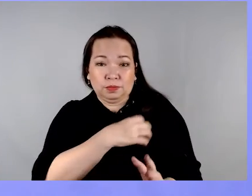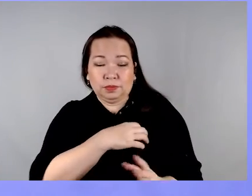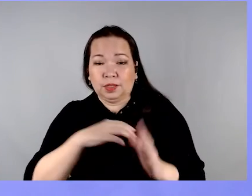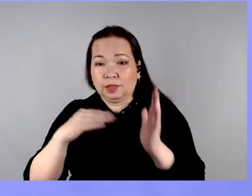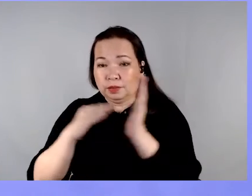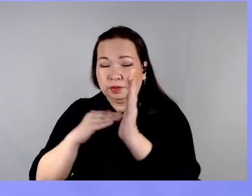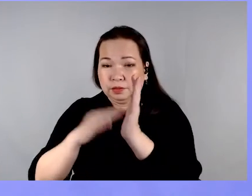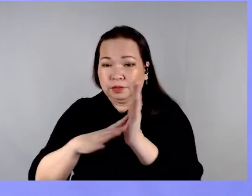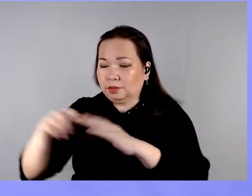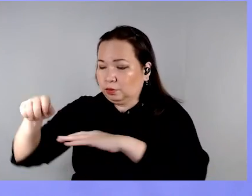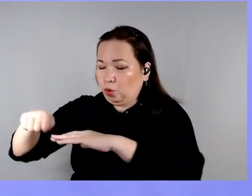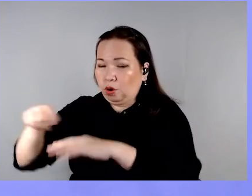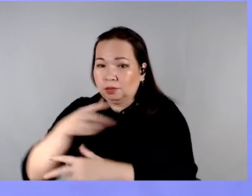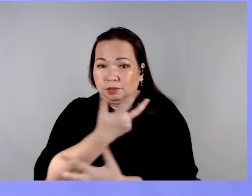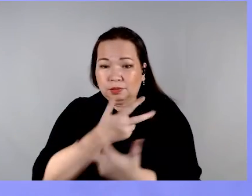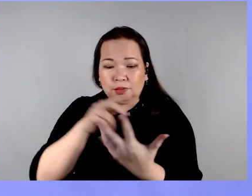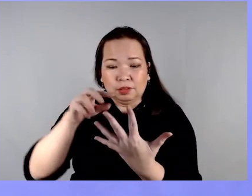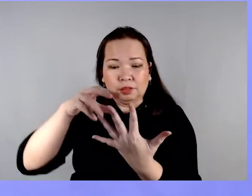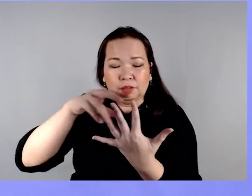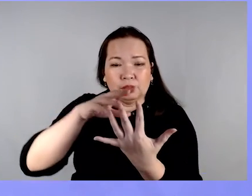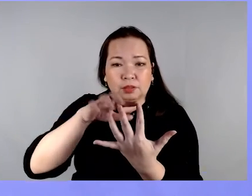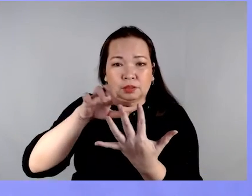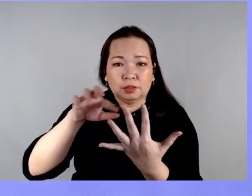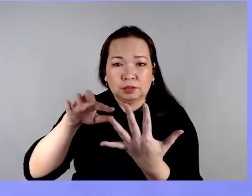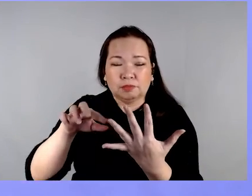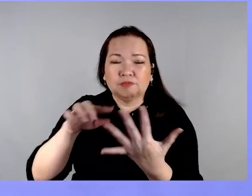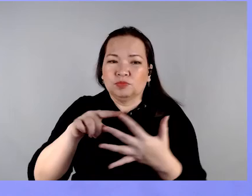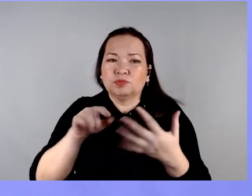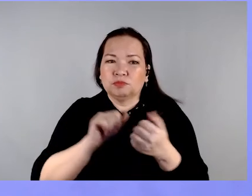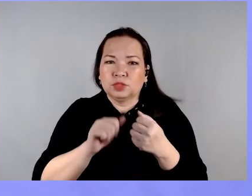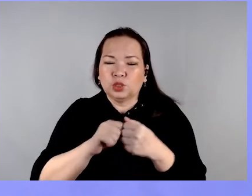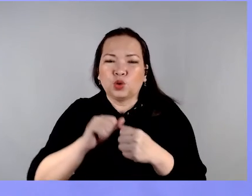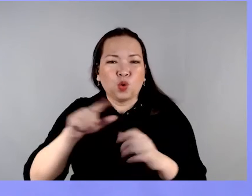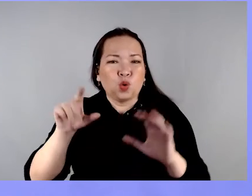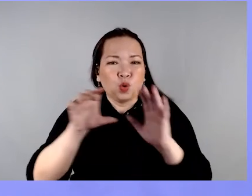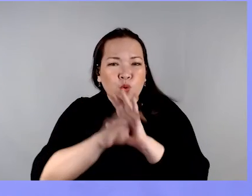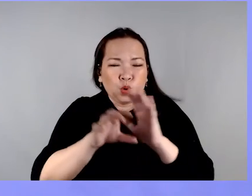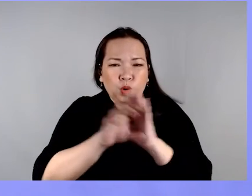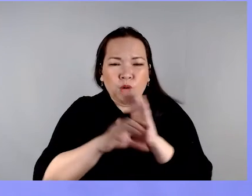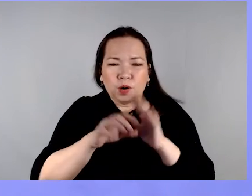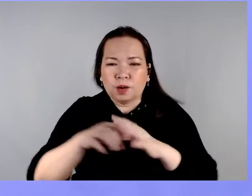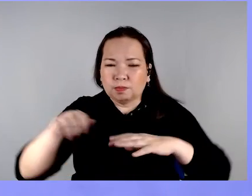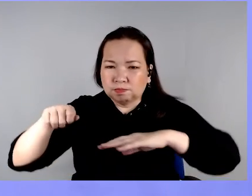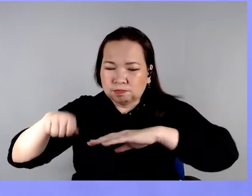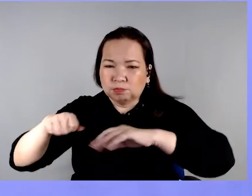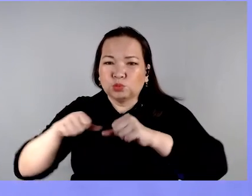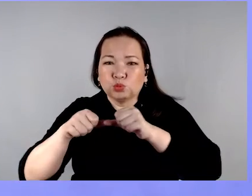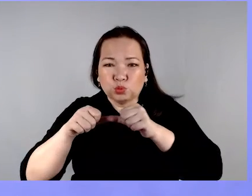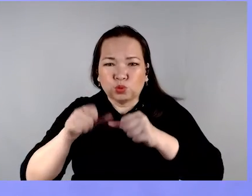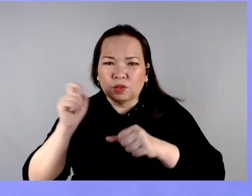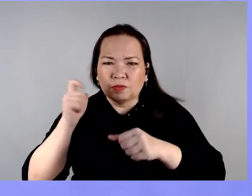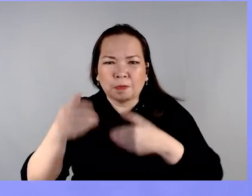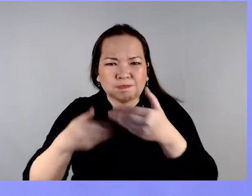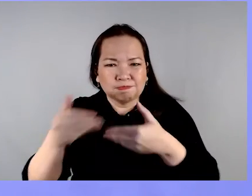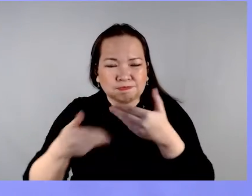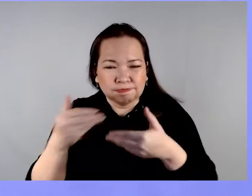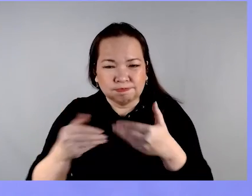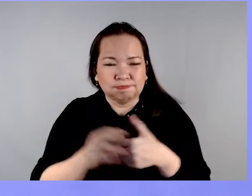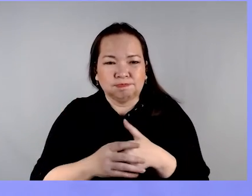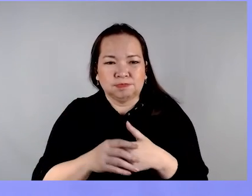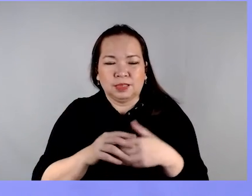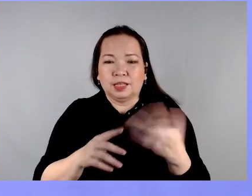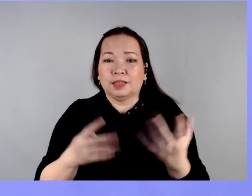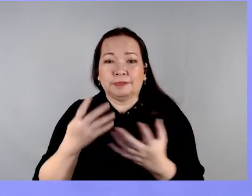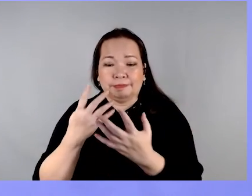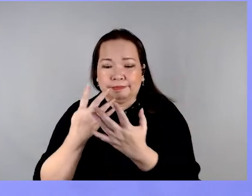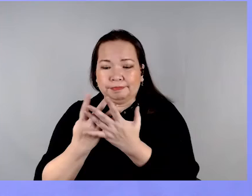enforcement, the prosecution, and the courts work hand in hand in ensuring that criminal trials are disposed of as quickly and efficiently as